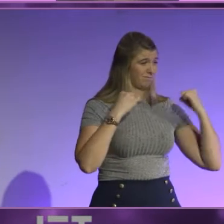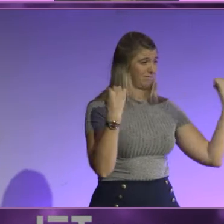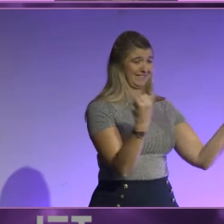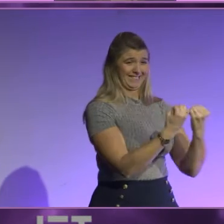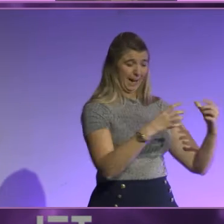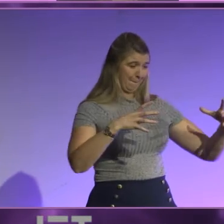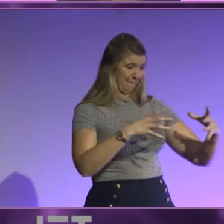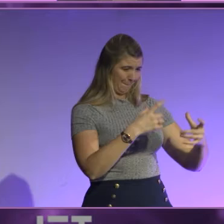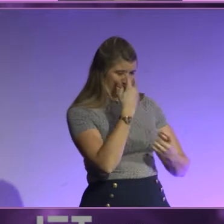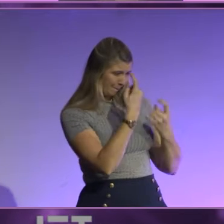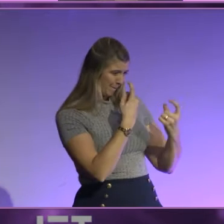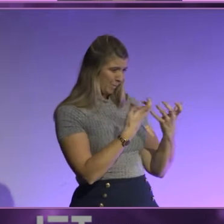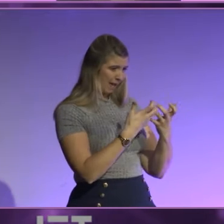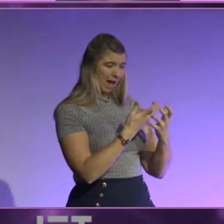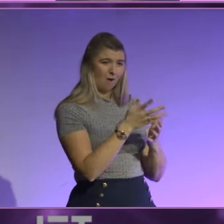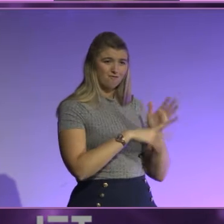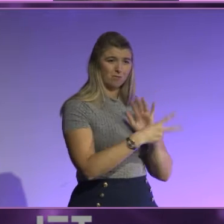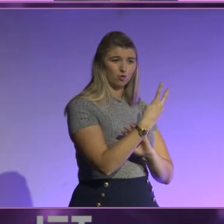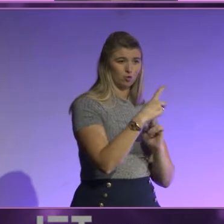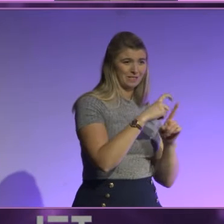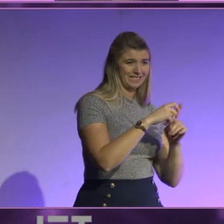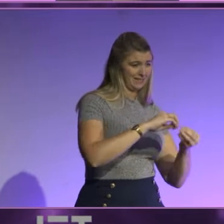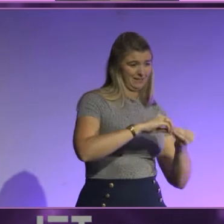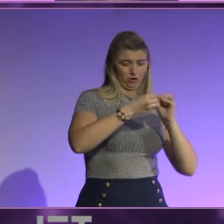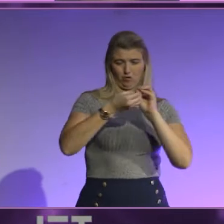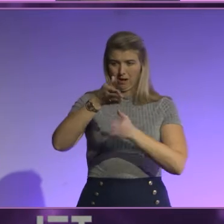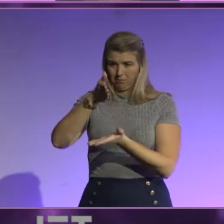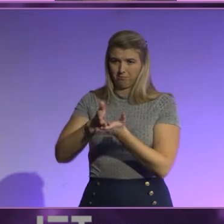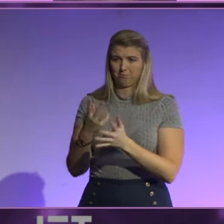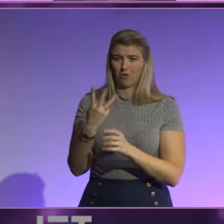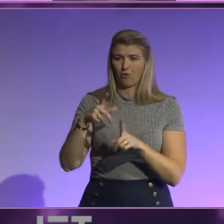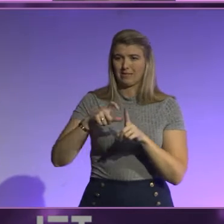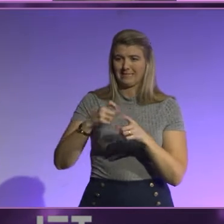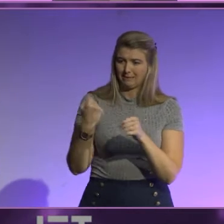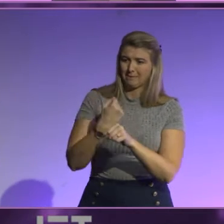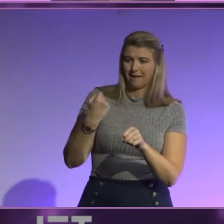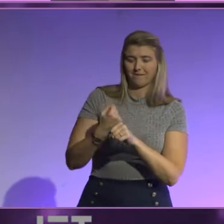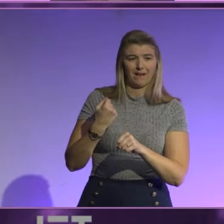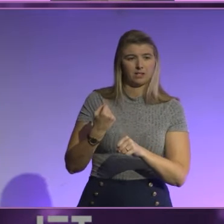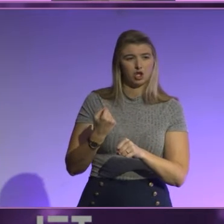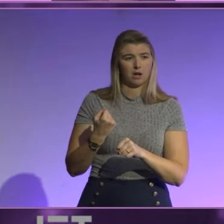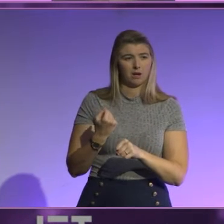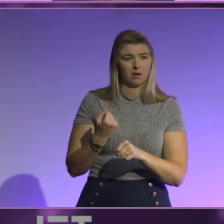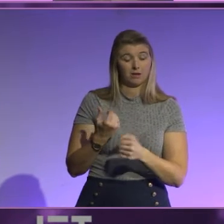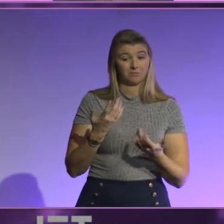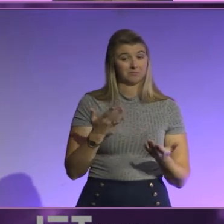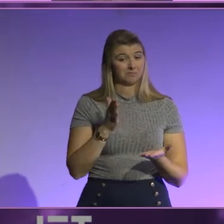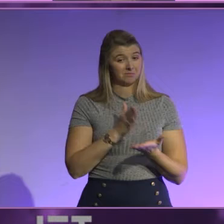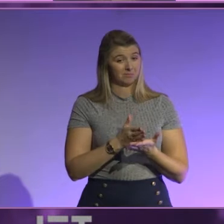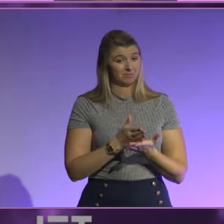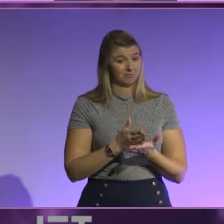to get from 2D sketches to full 3D surfaces that are fully feasible to manufacture. But in fact,